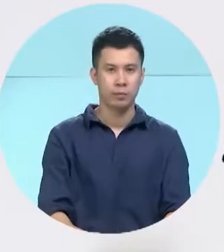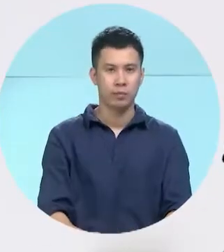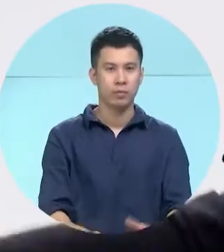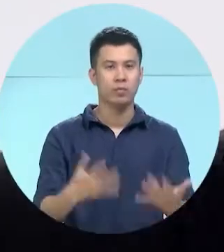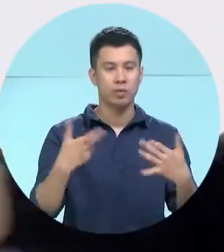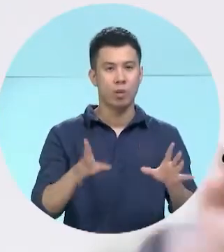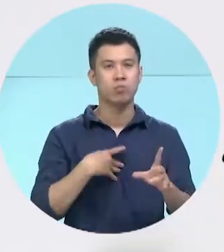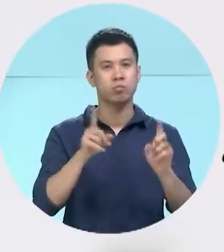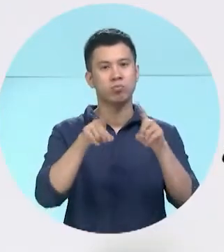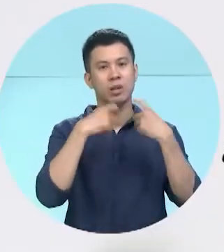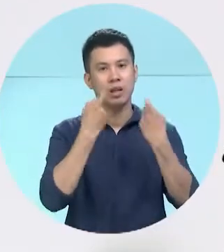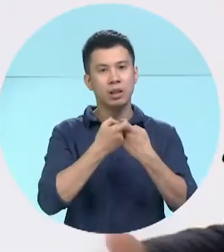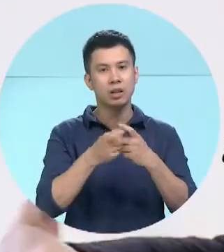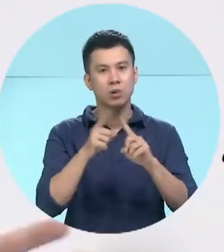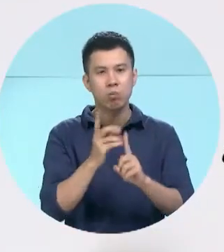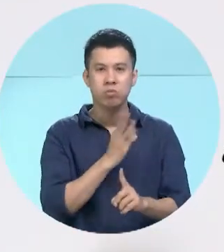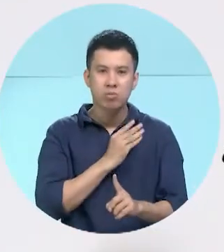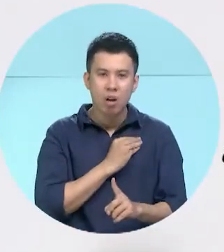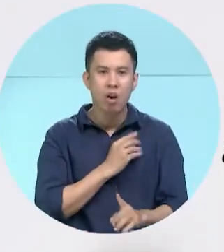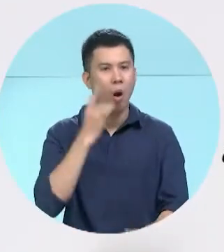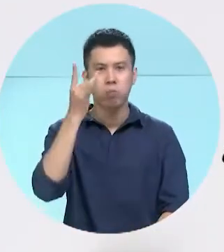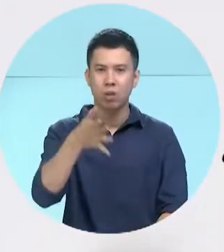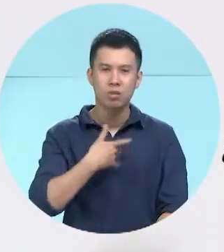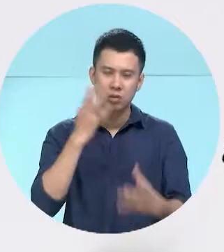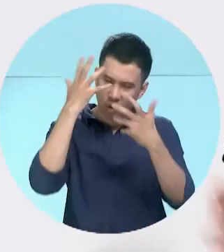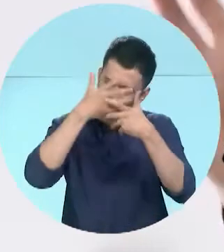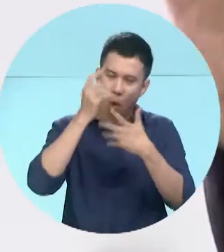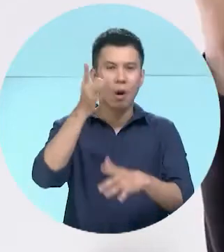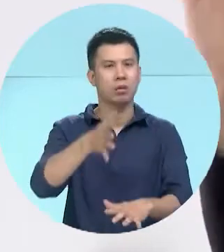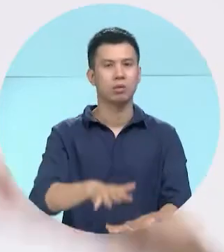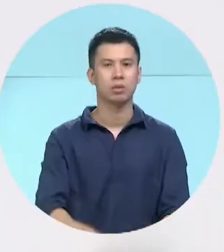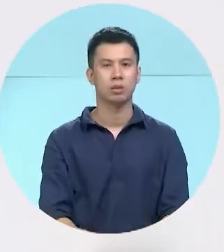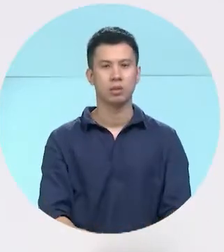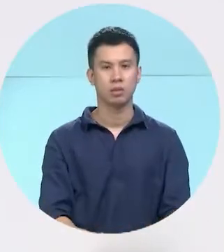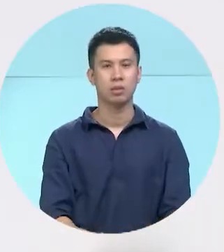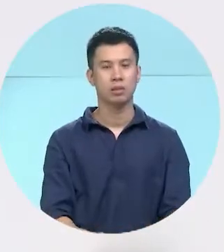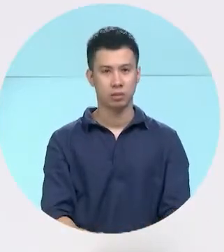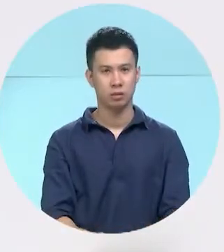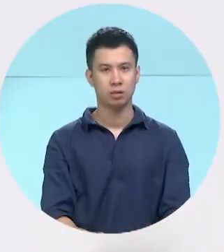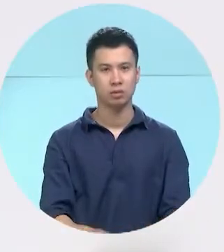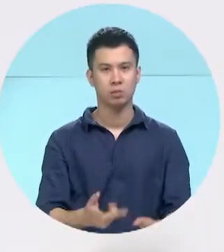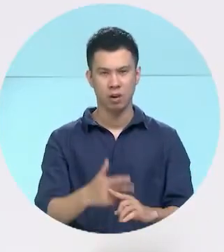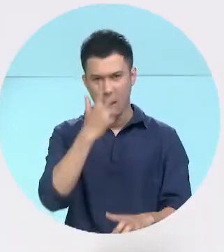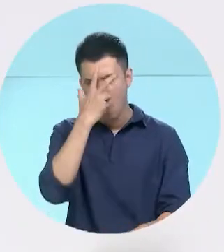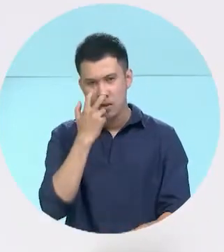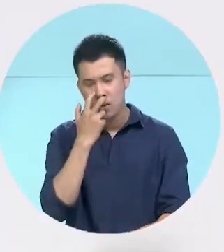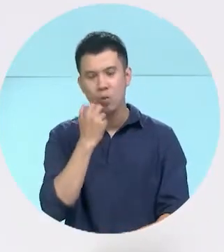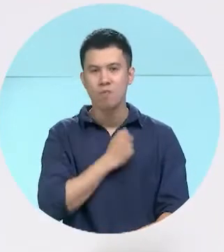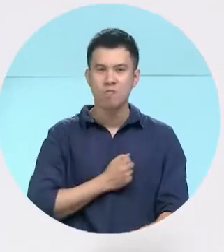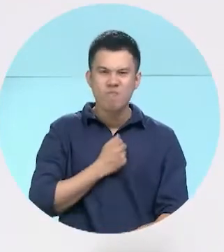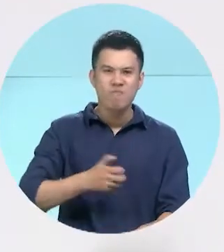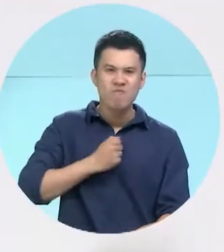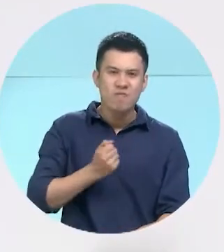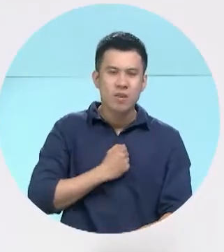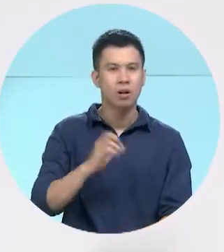help them, look out for them, take care of them as well. So that's why changing the mindset is so important, so that